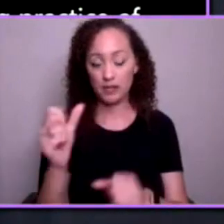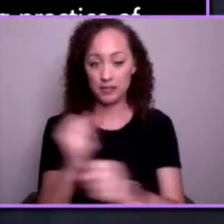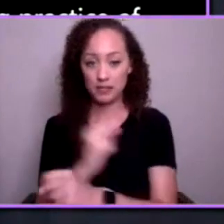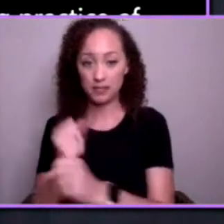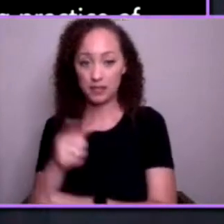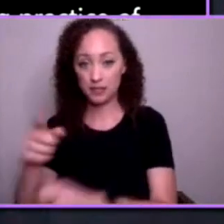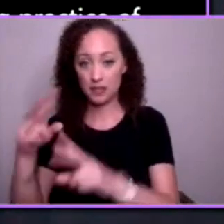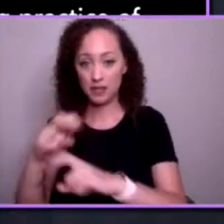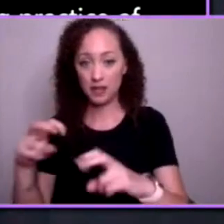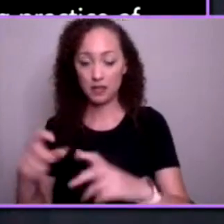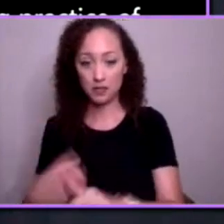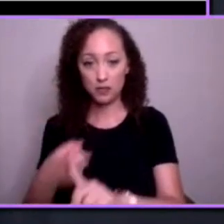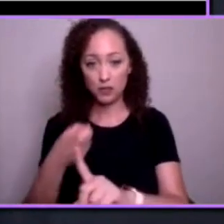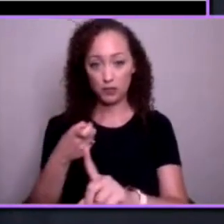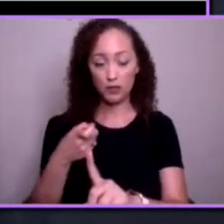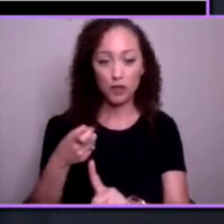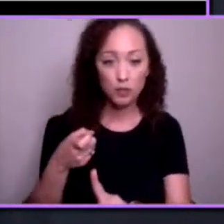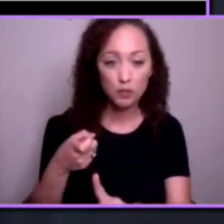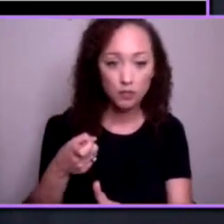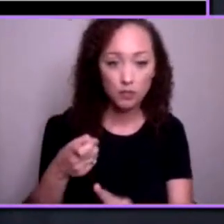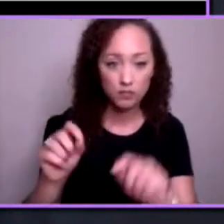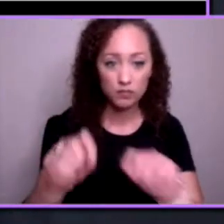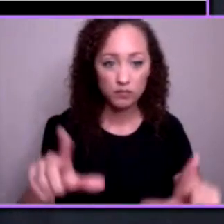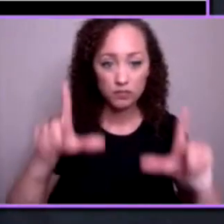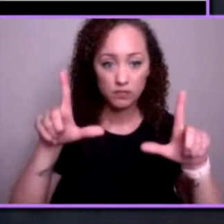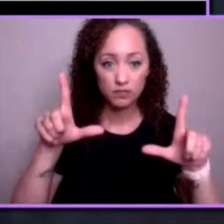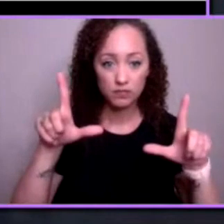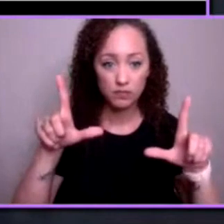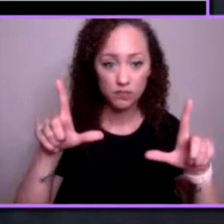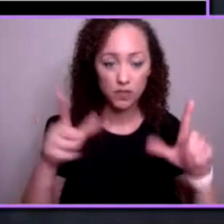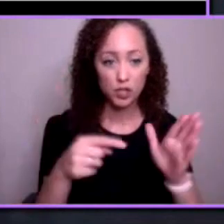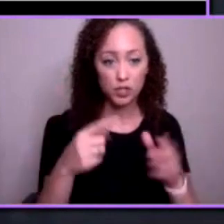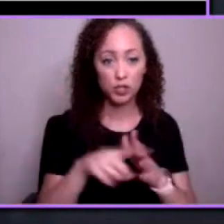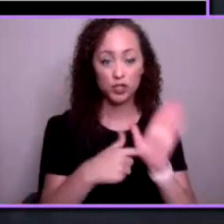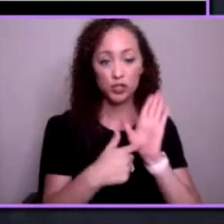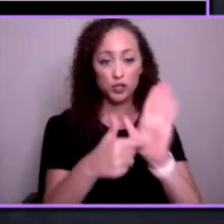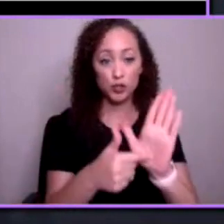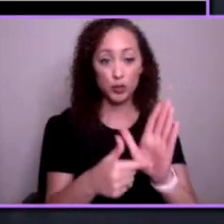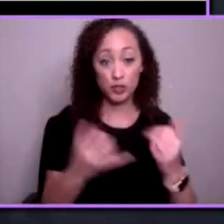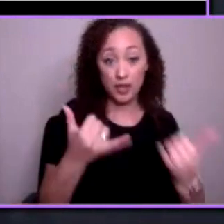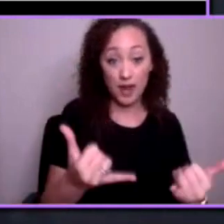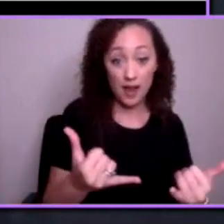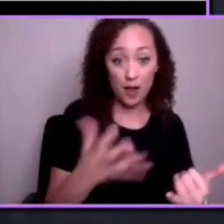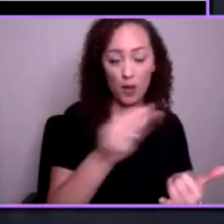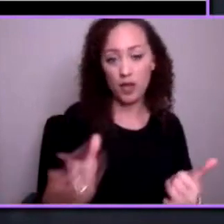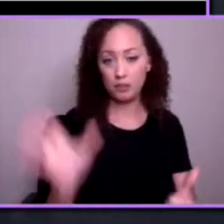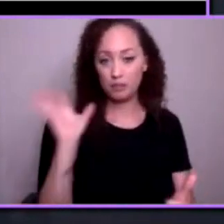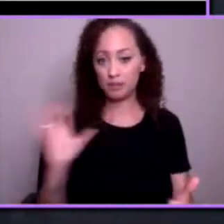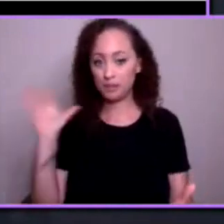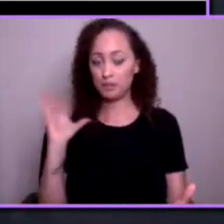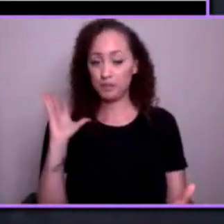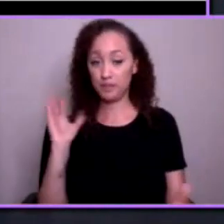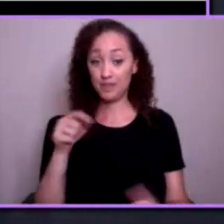from it gives us a quantifiable snapshot of where we are now while adding historical context. Arguably, this is the